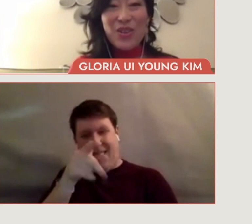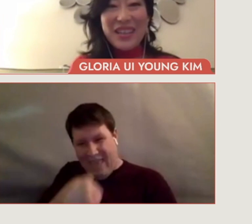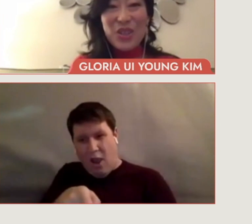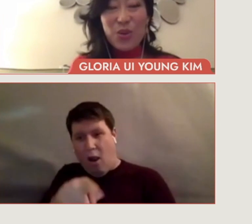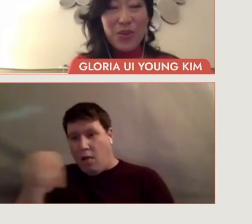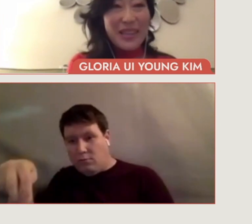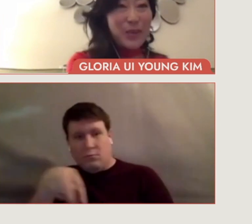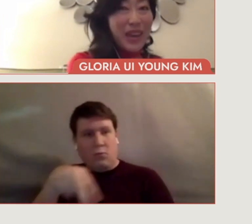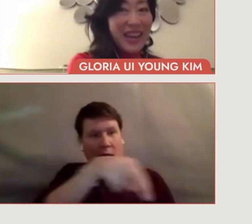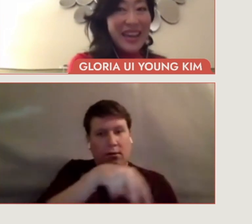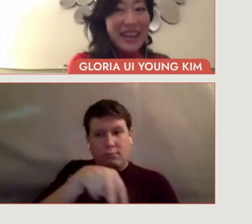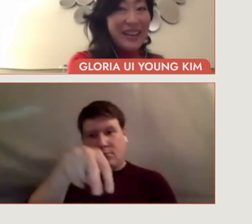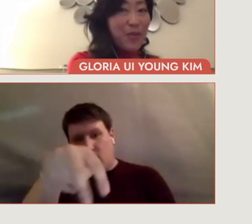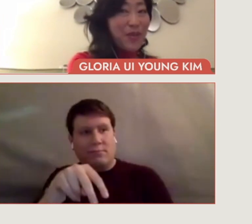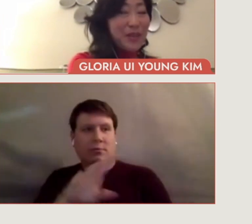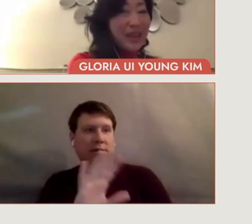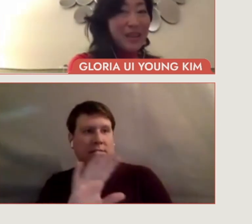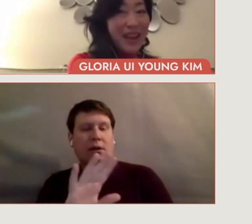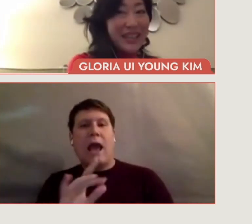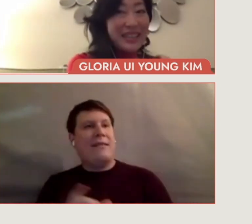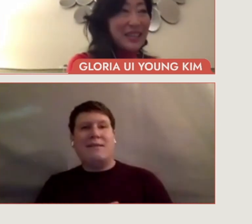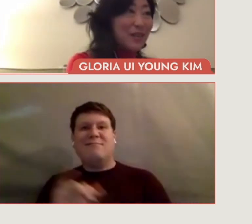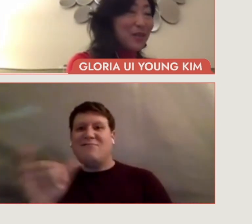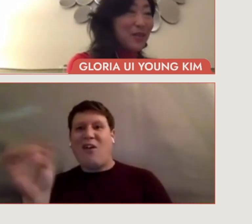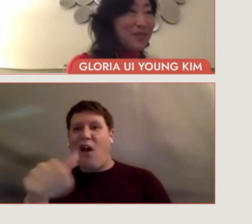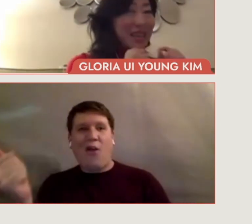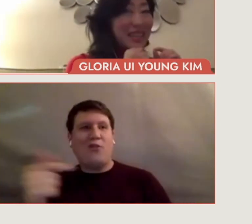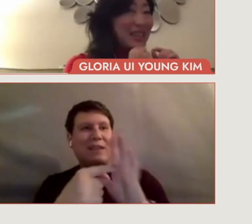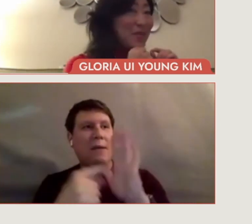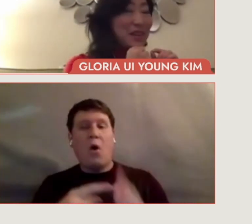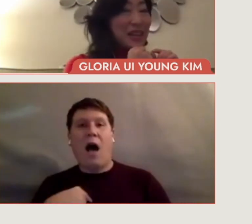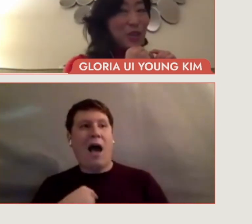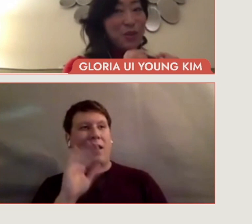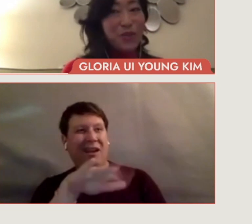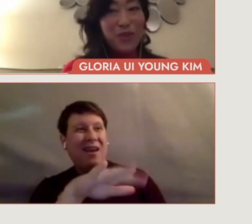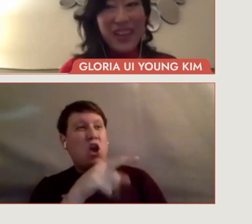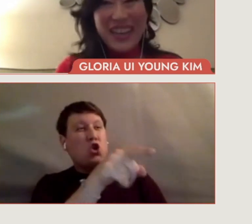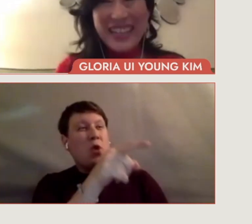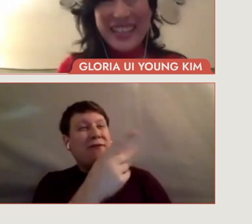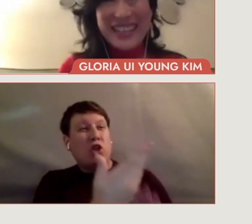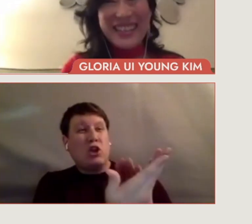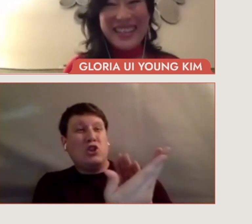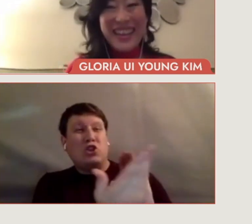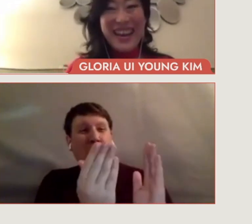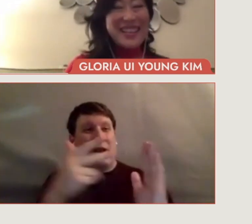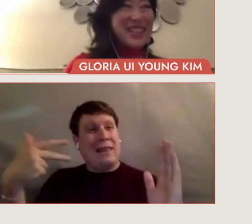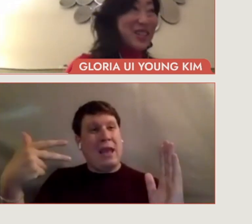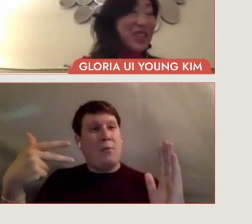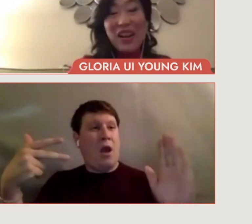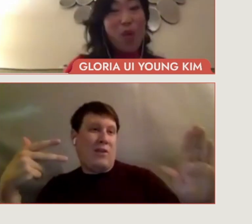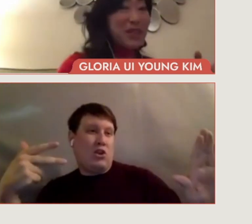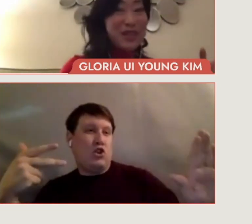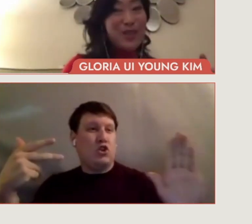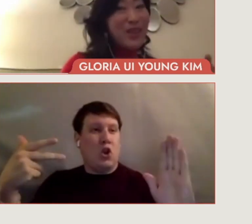turn this shoulder this way so that I can see you because I want to catch your beautiful face. And then she